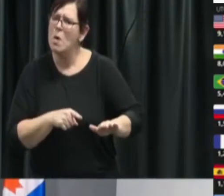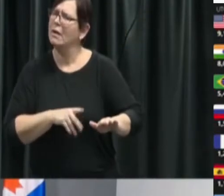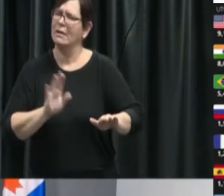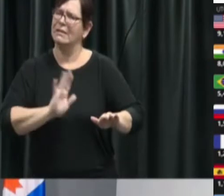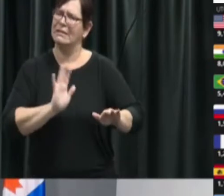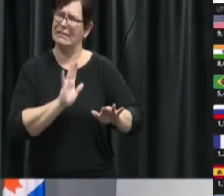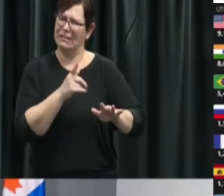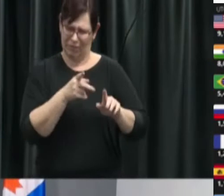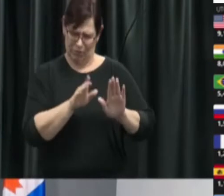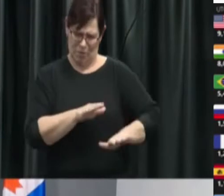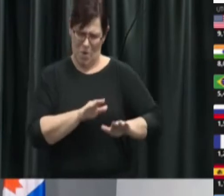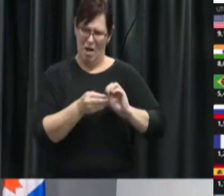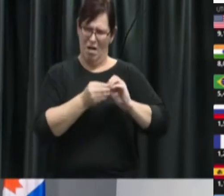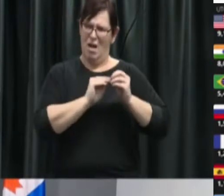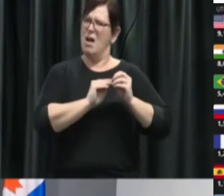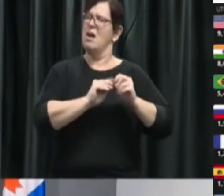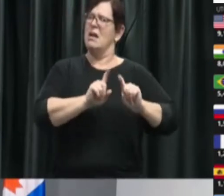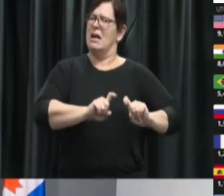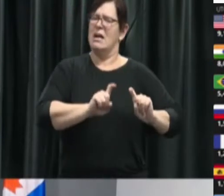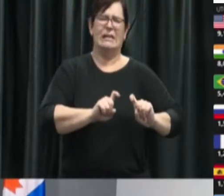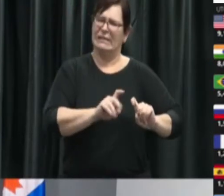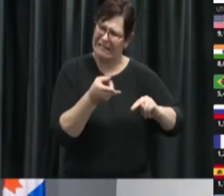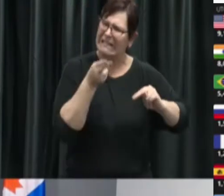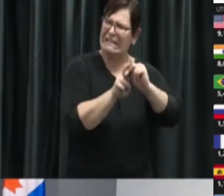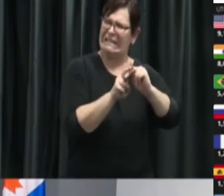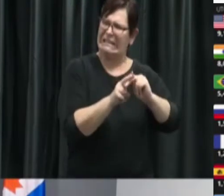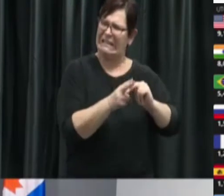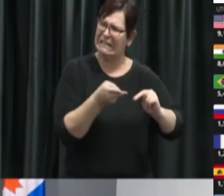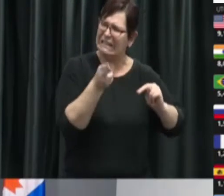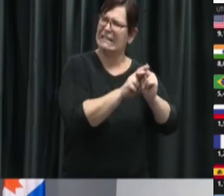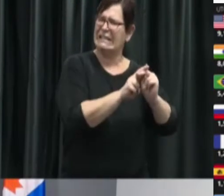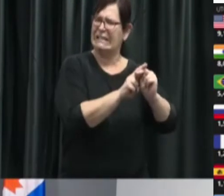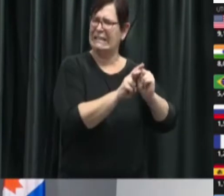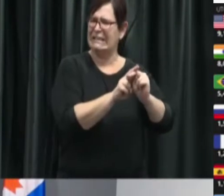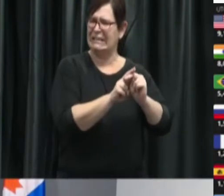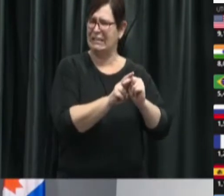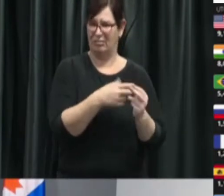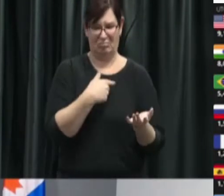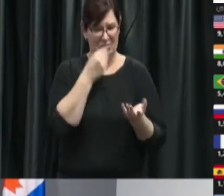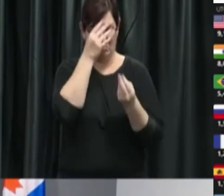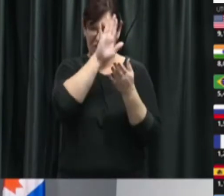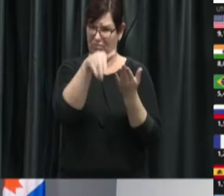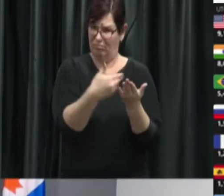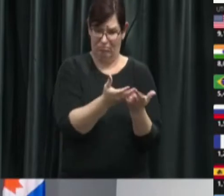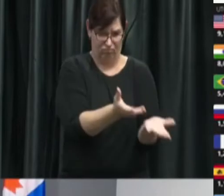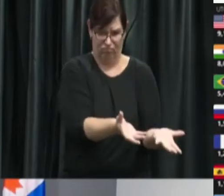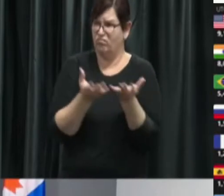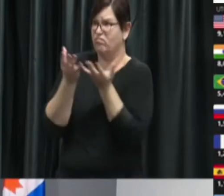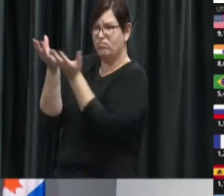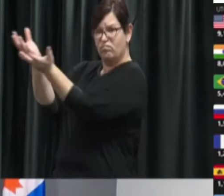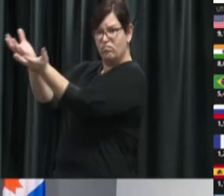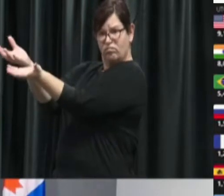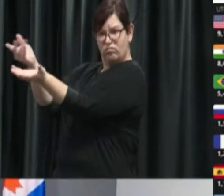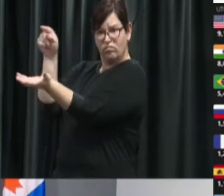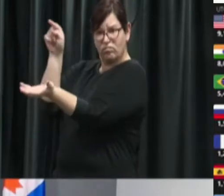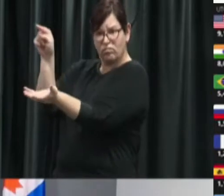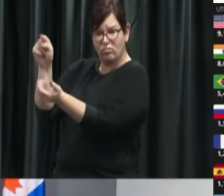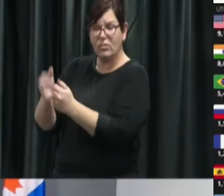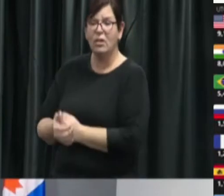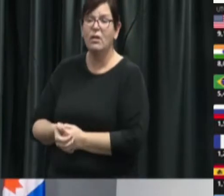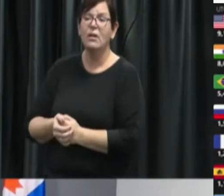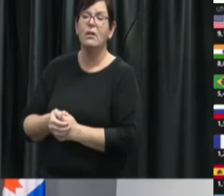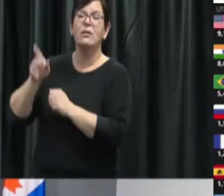be warranted. So we're providing that forward, and the ministry and its healthcare agencies and partners who actually